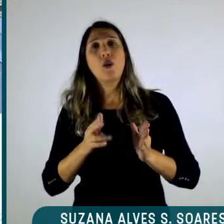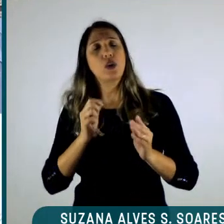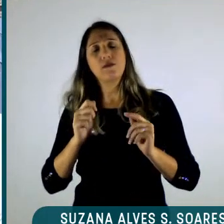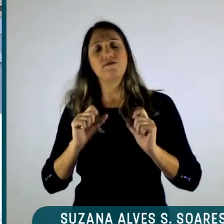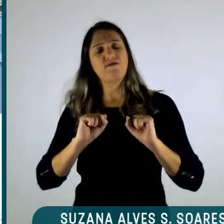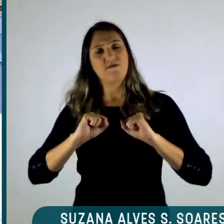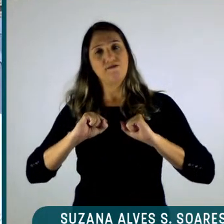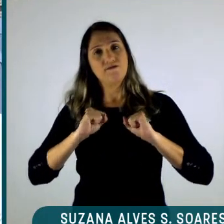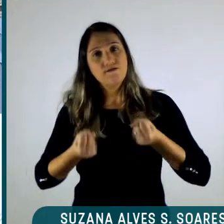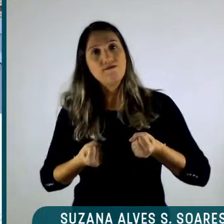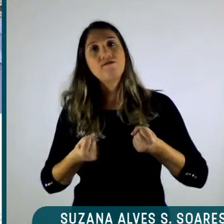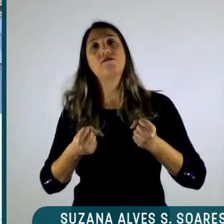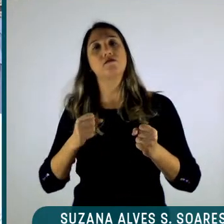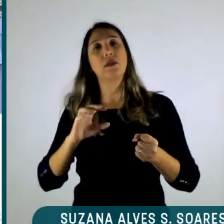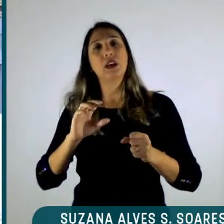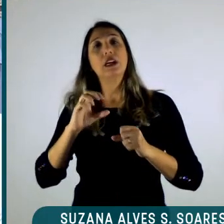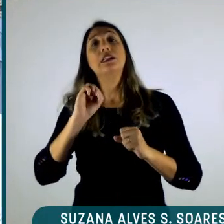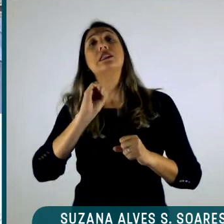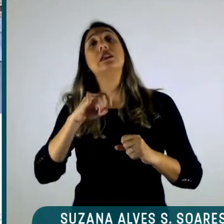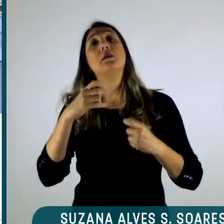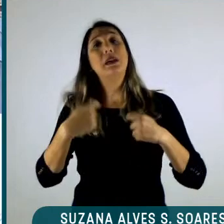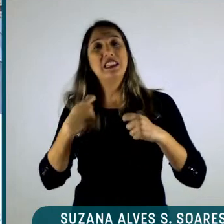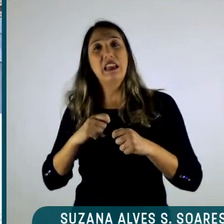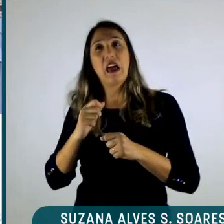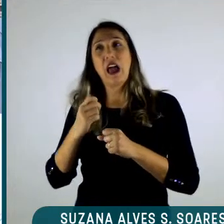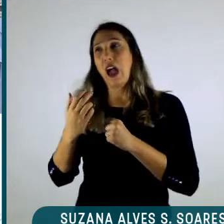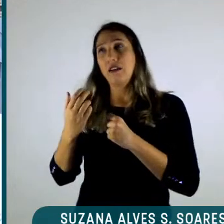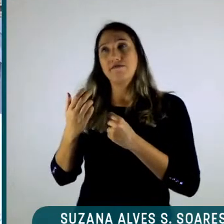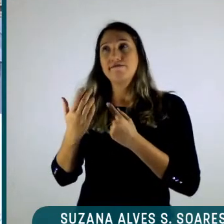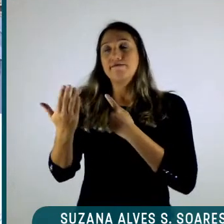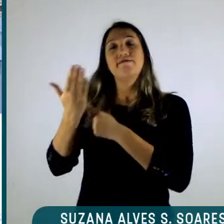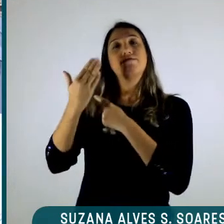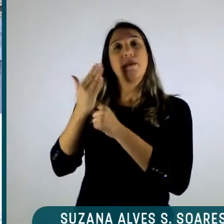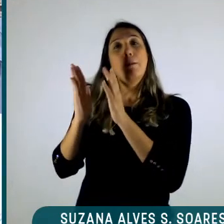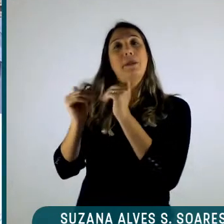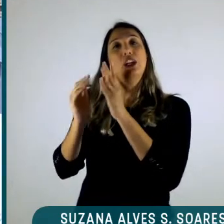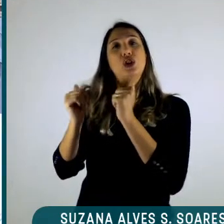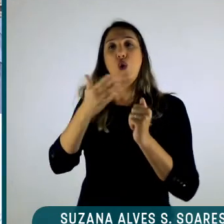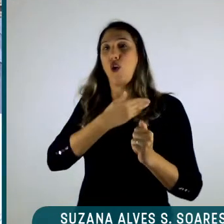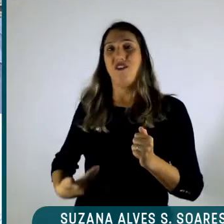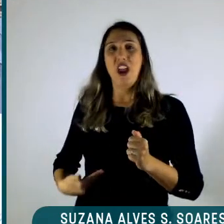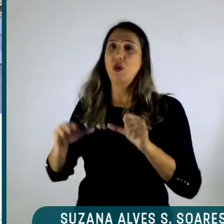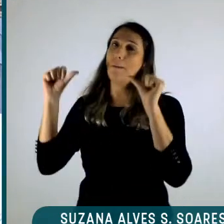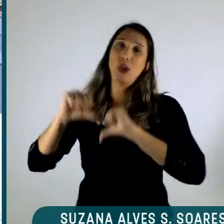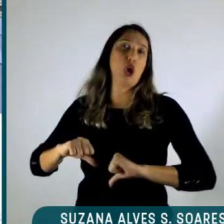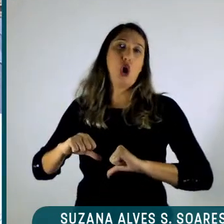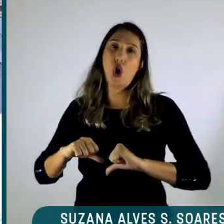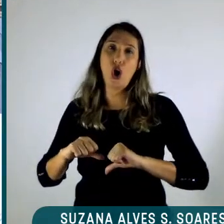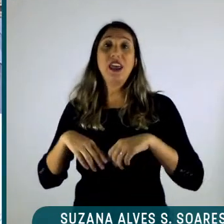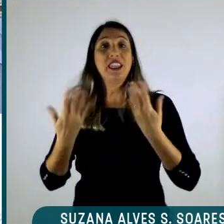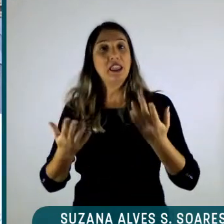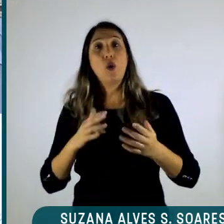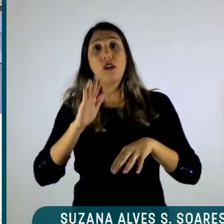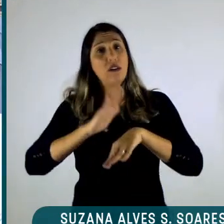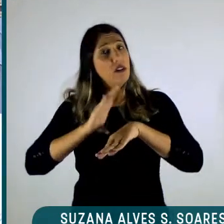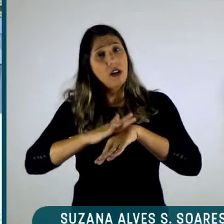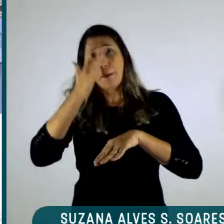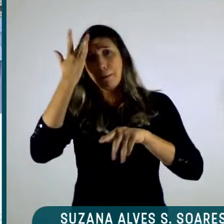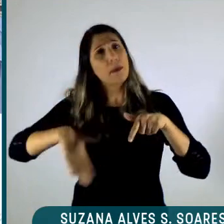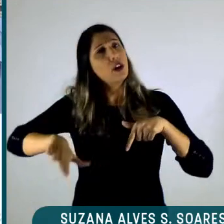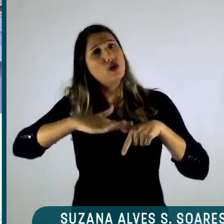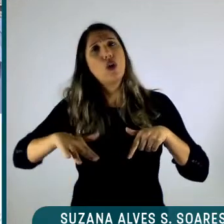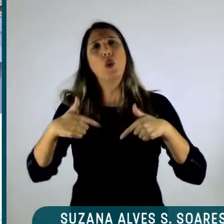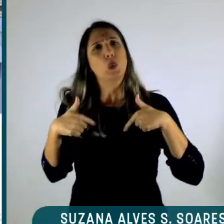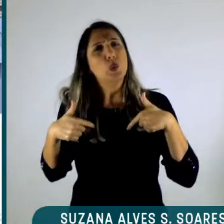has taken the reins of the pandemics now. If we have to count on the government, the situation would be much